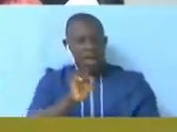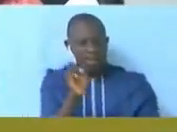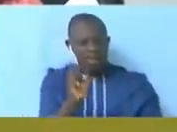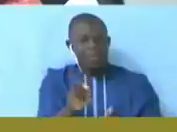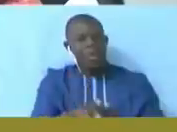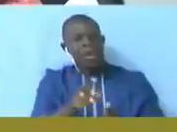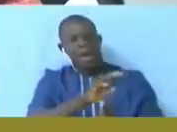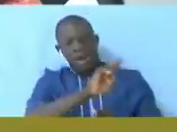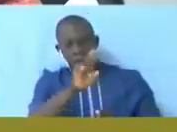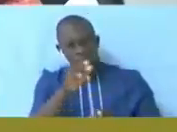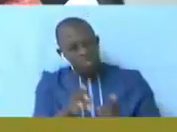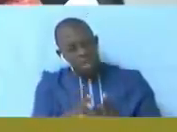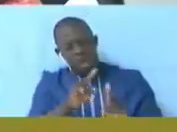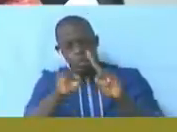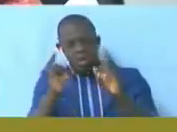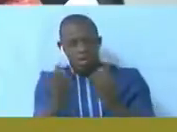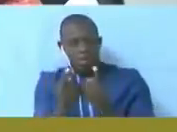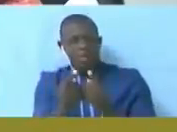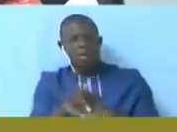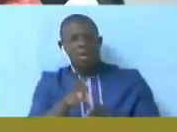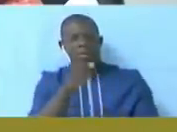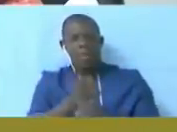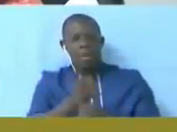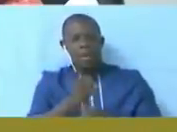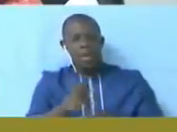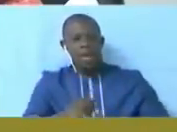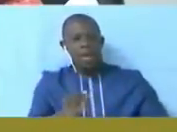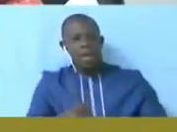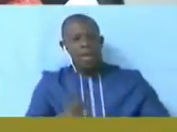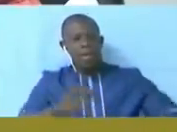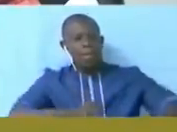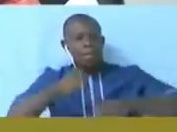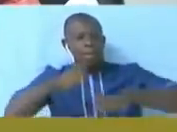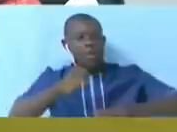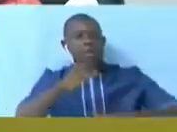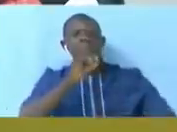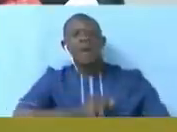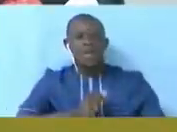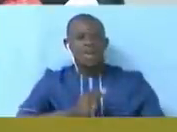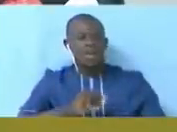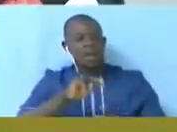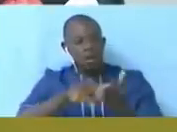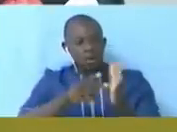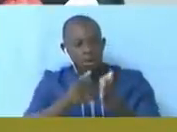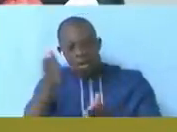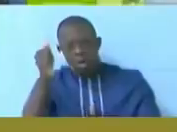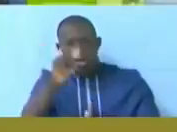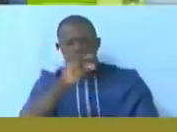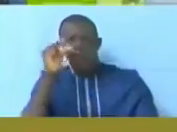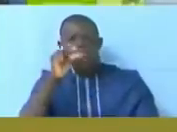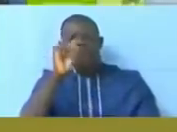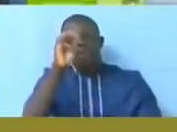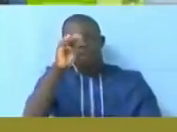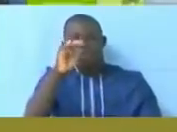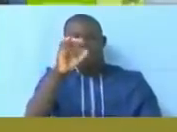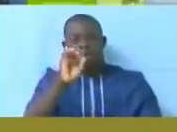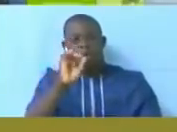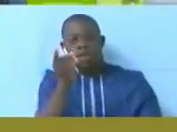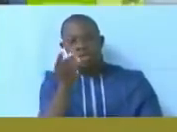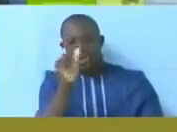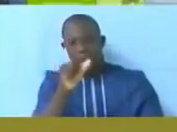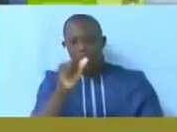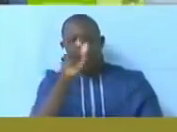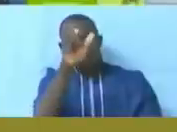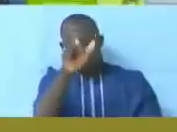attracted the attention of the big man himself, as the otherwise known as Oga. Komela manyani ika balanyami wehati na